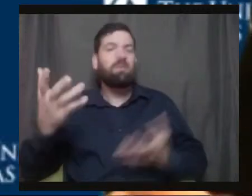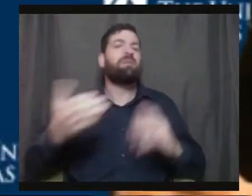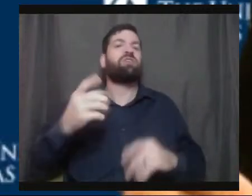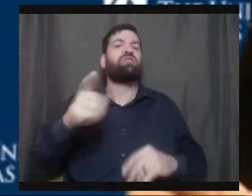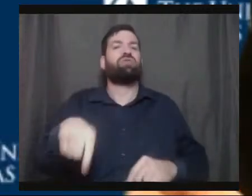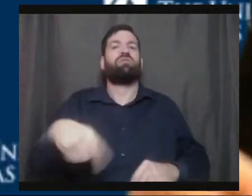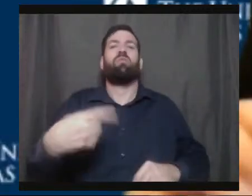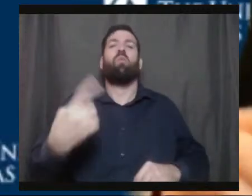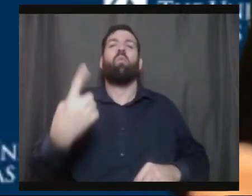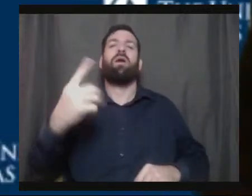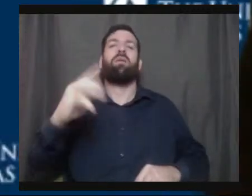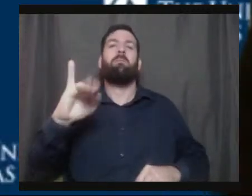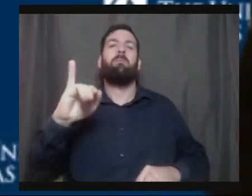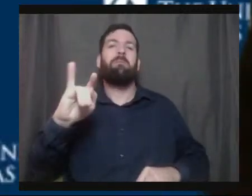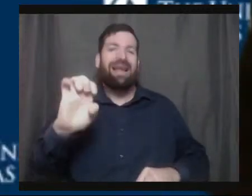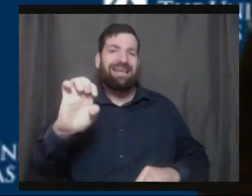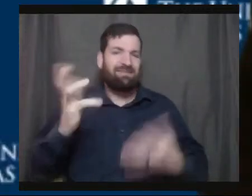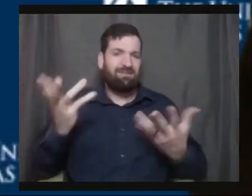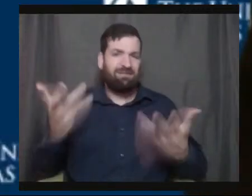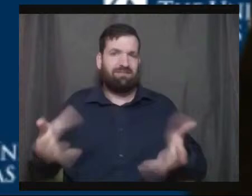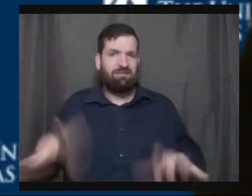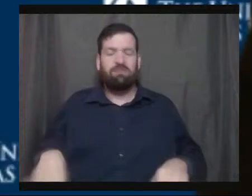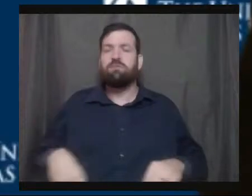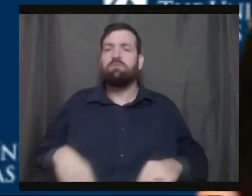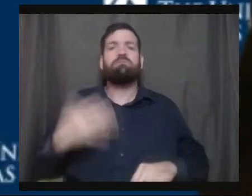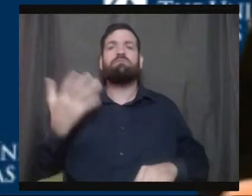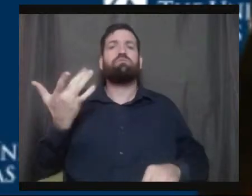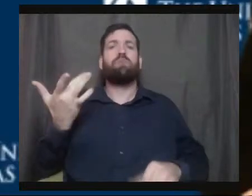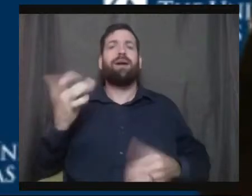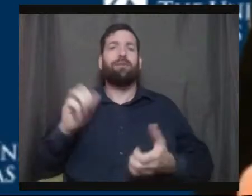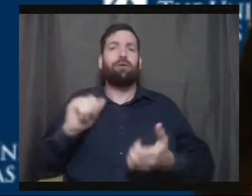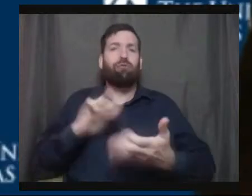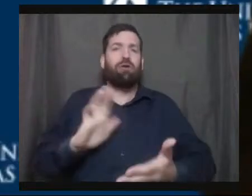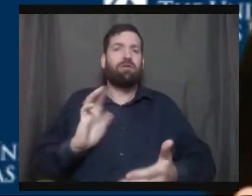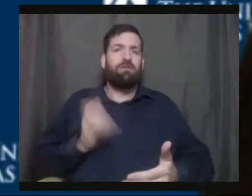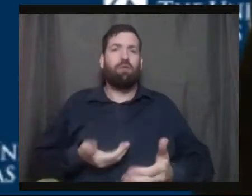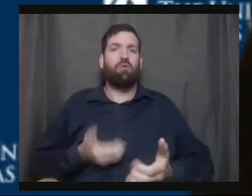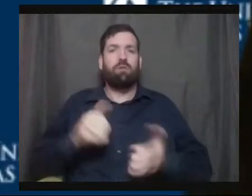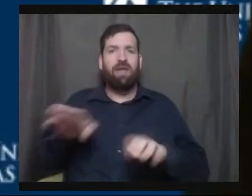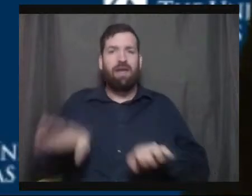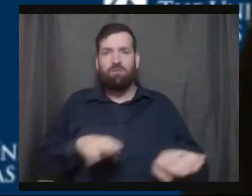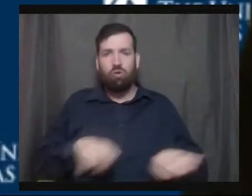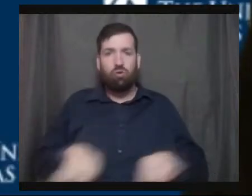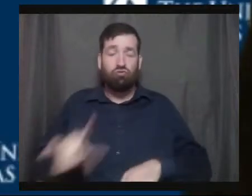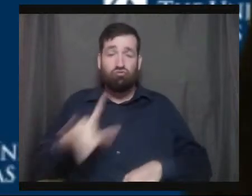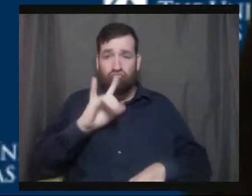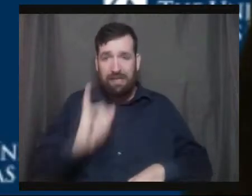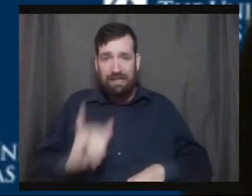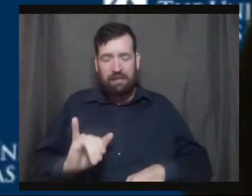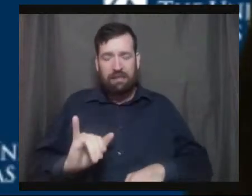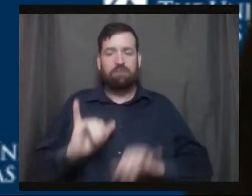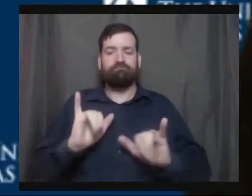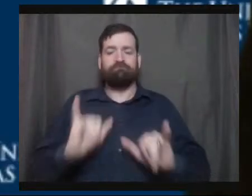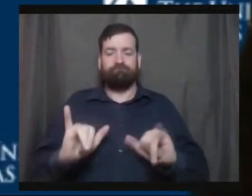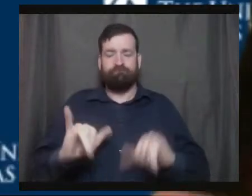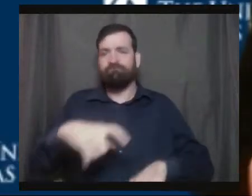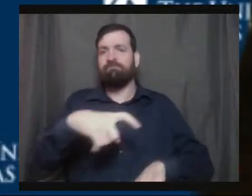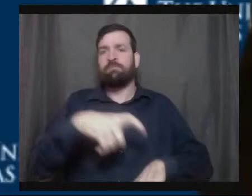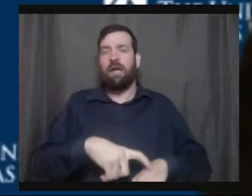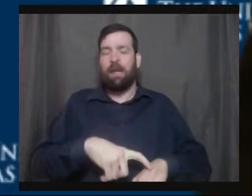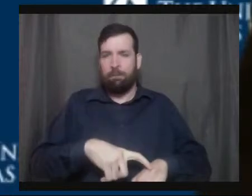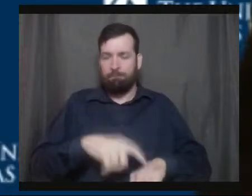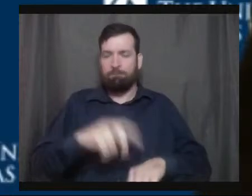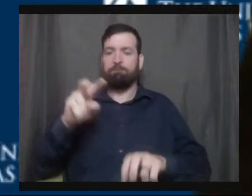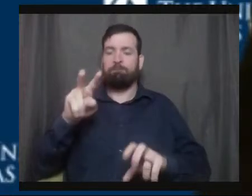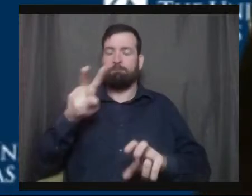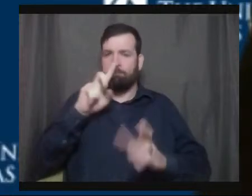before? And trying to find what are the root causes of our behaviors and really taking the time to figure ourselves out and realizing, okay, these